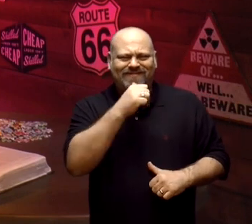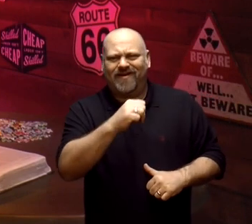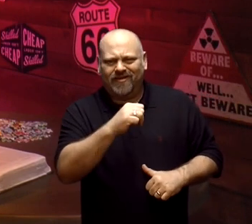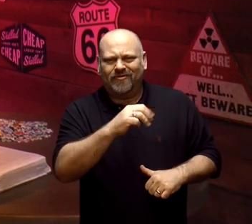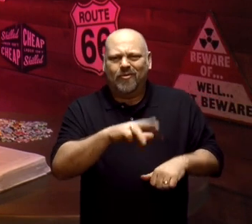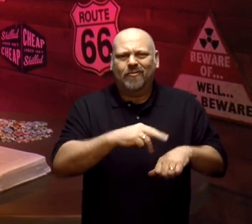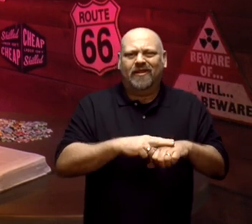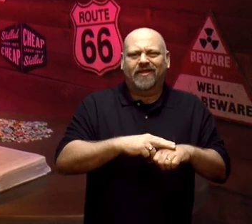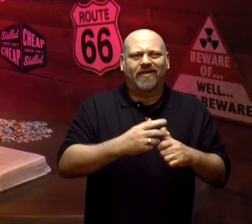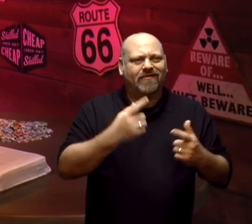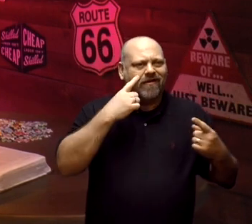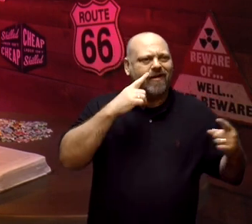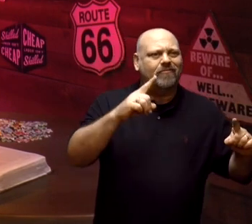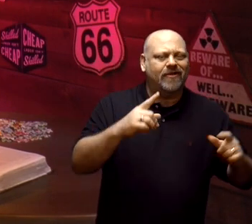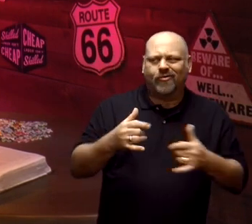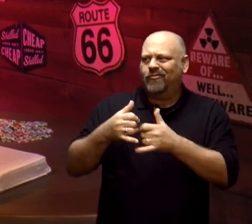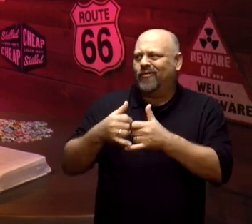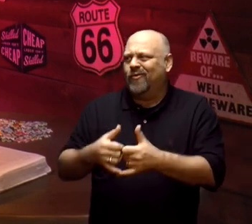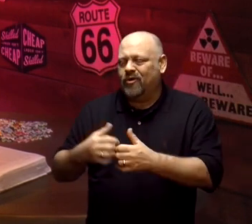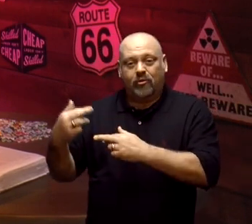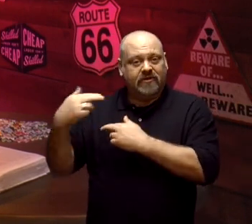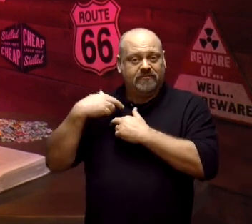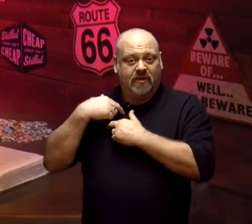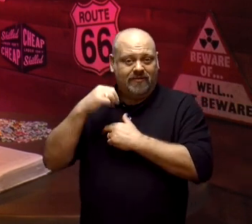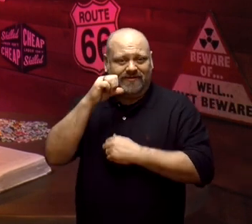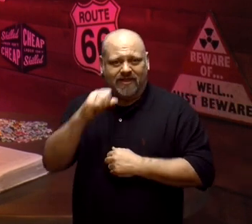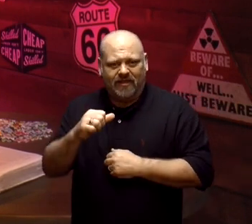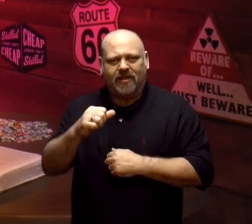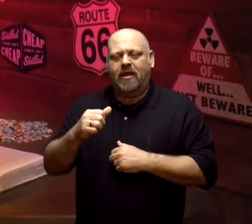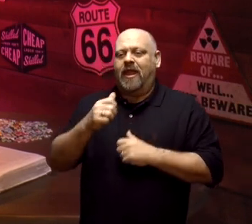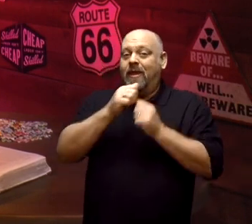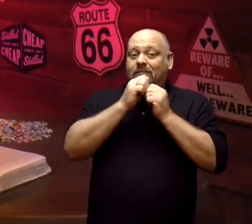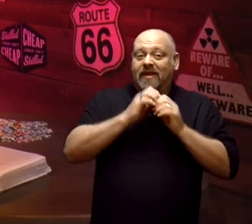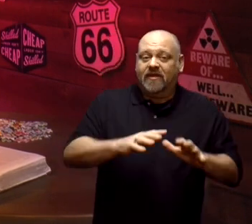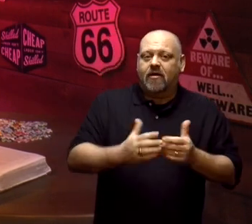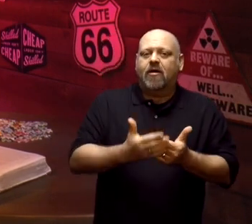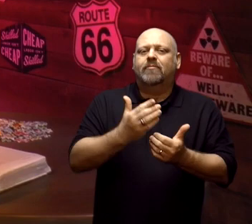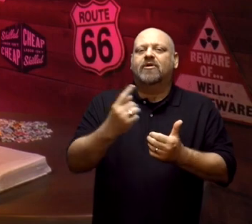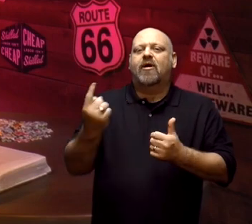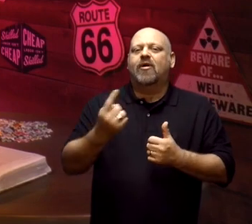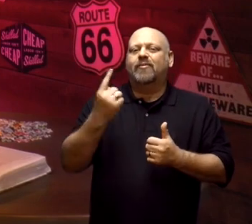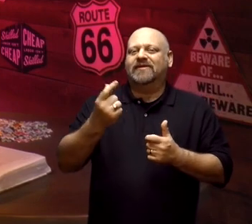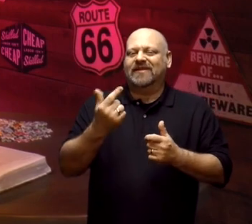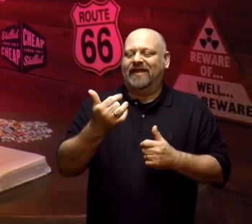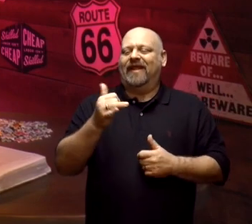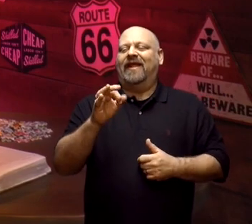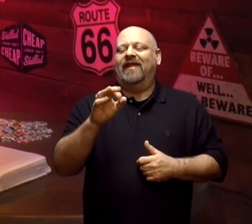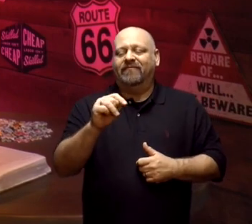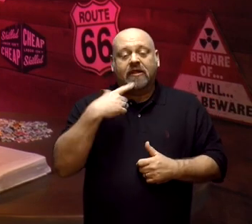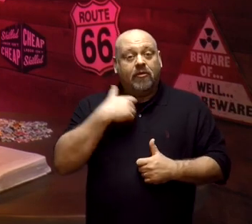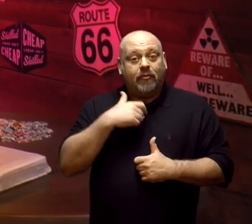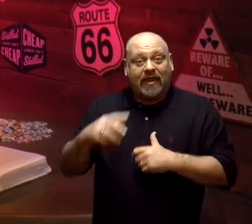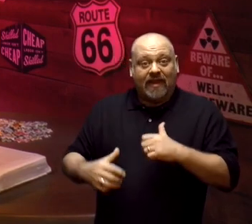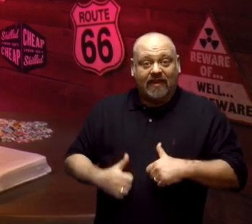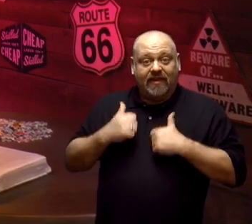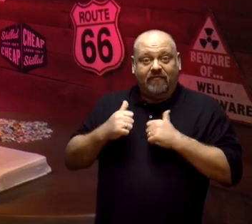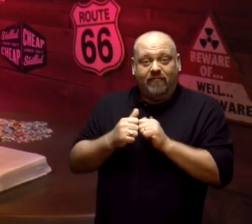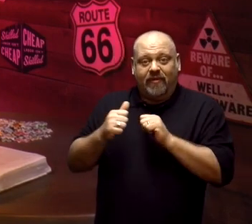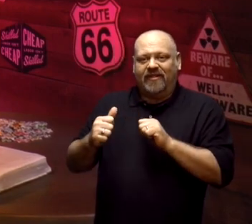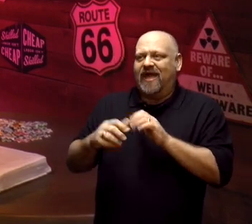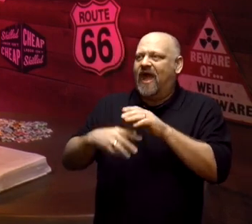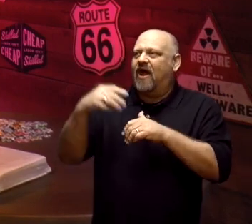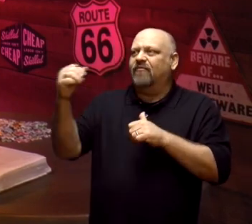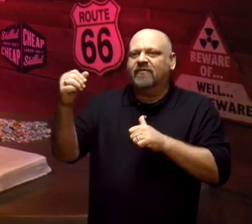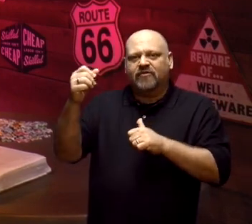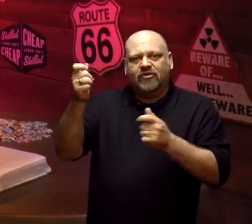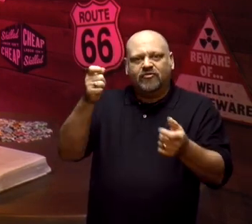a responsibility. A blessing is almost always a gift. When we live with out-of-control faith, we not only become